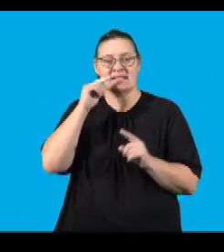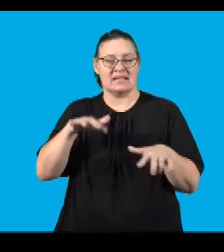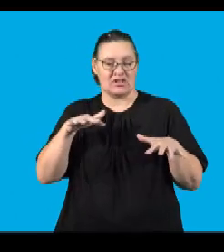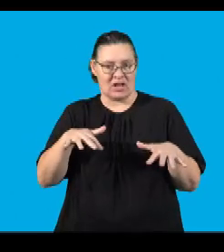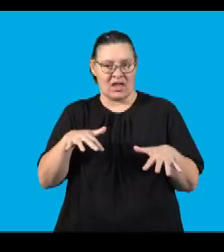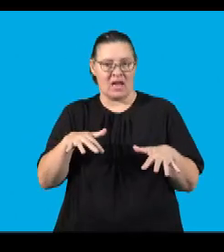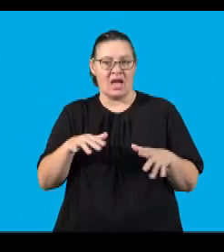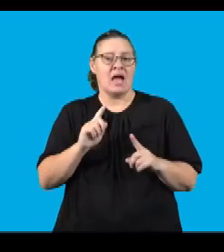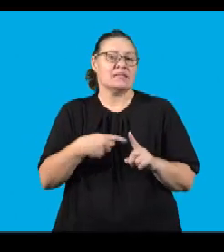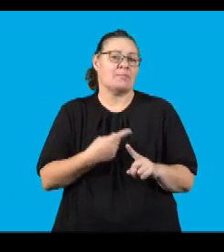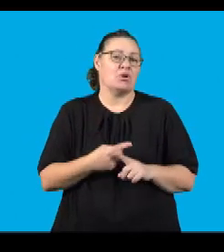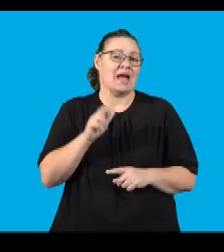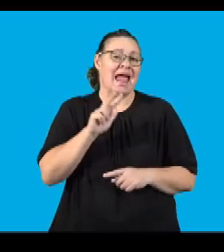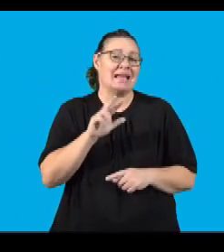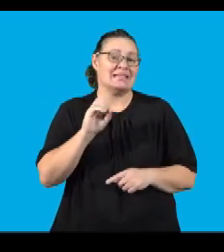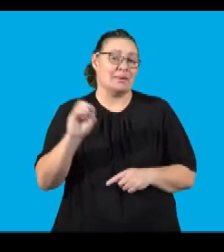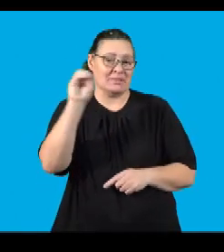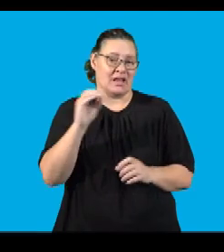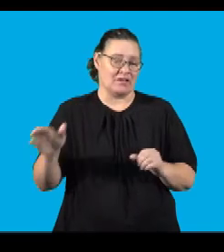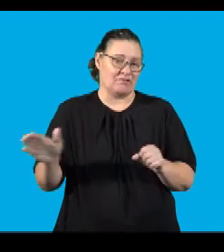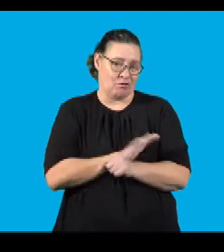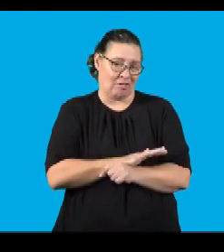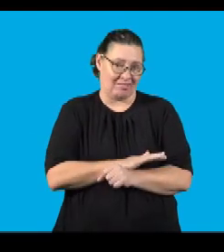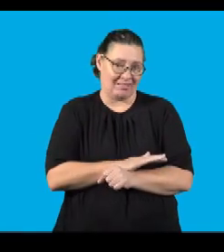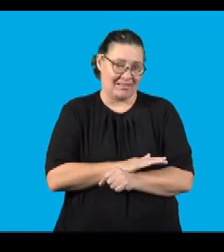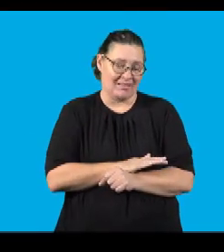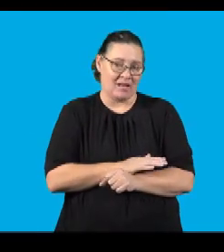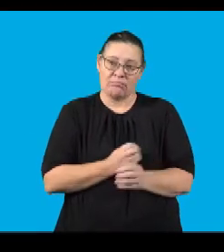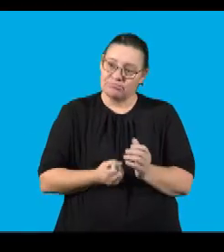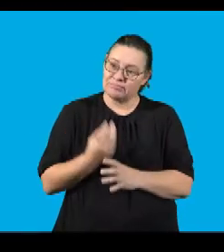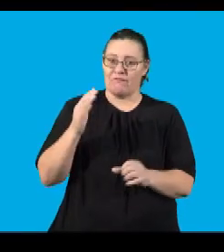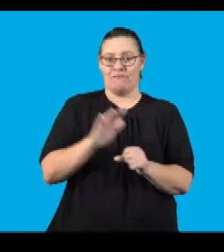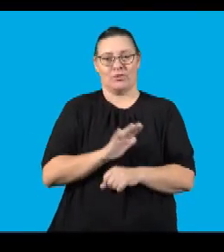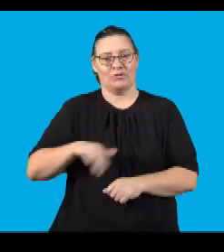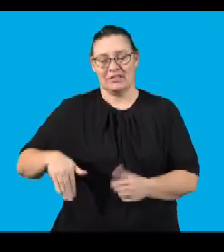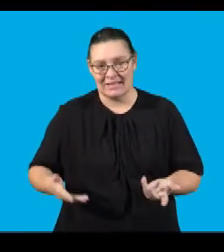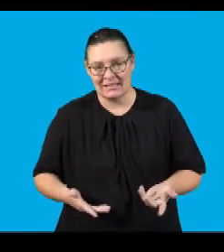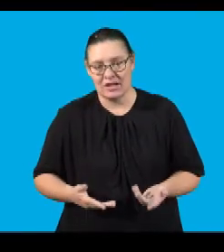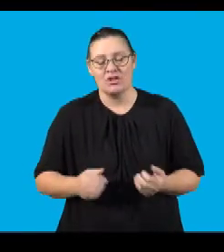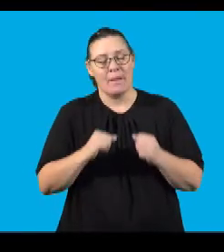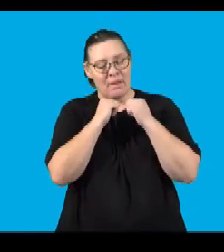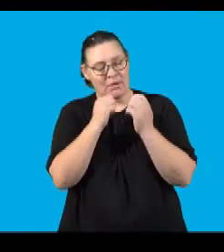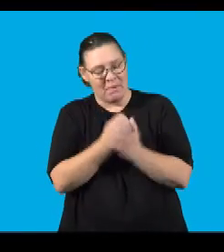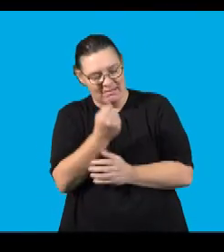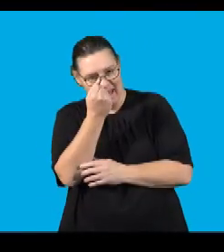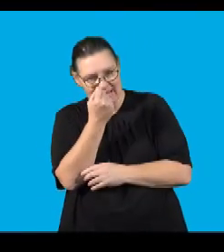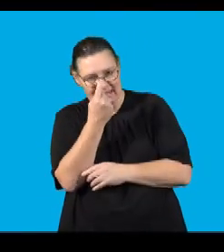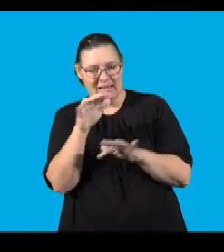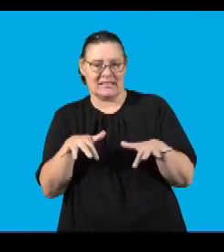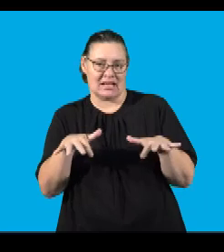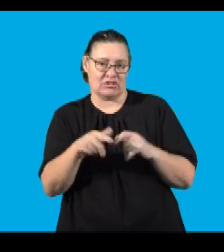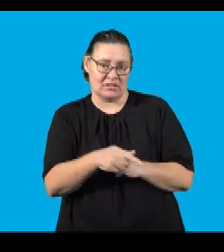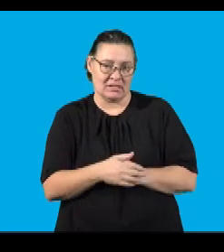of the teenager is only about 80% complete. So that's another important thing parents need to know to understand